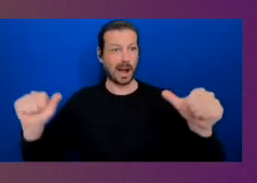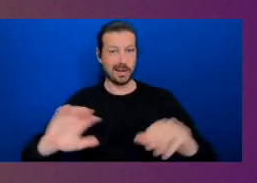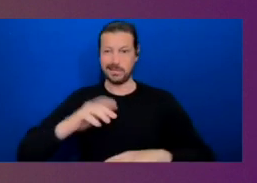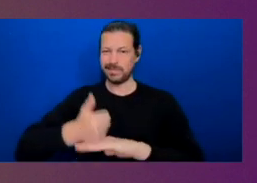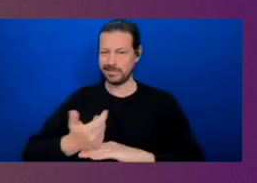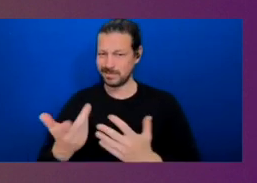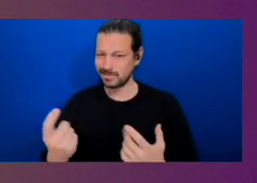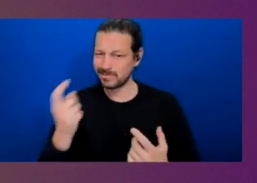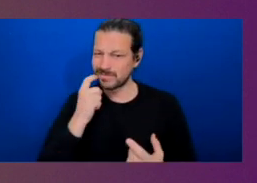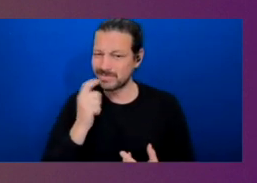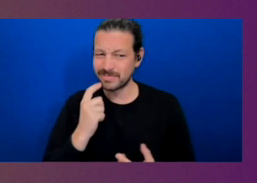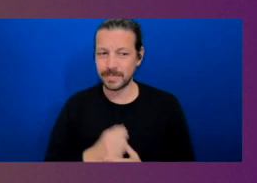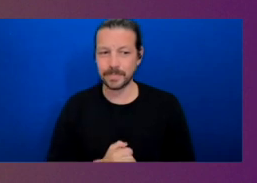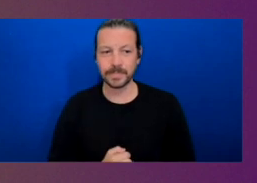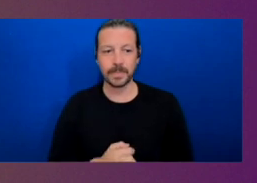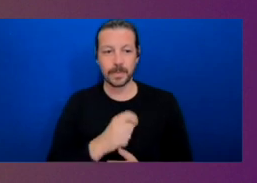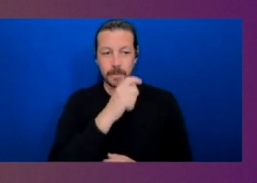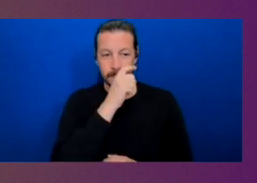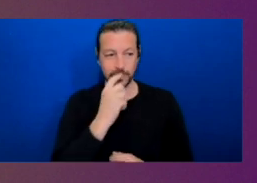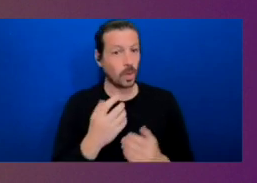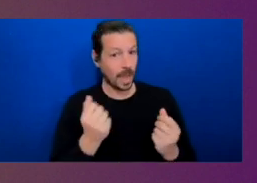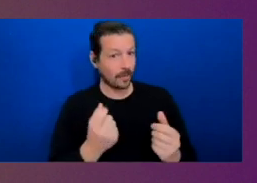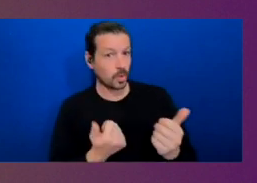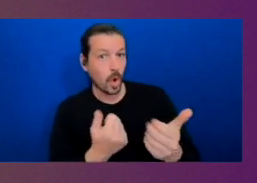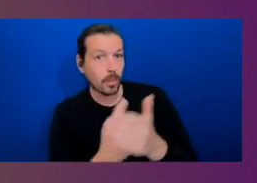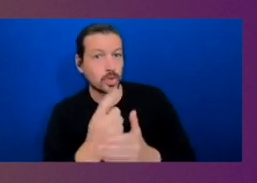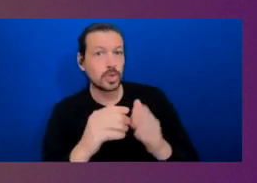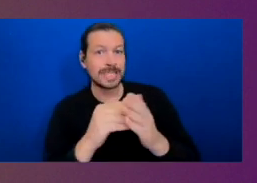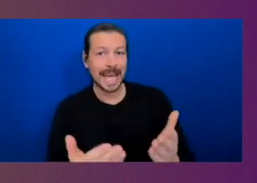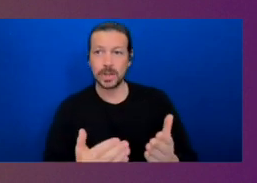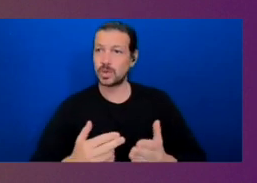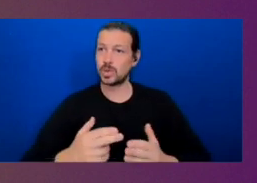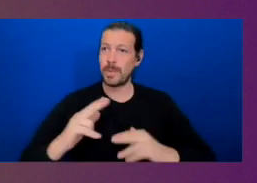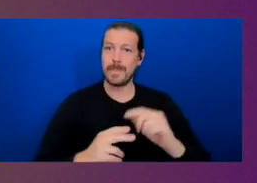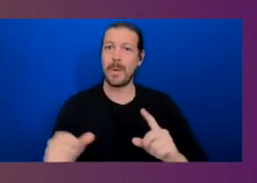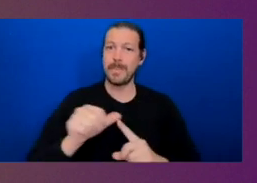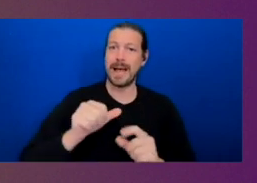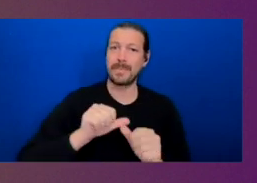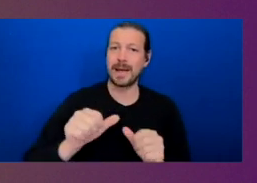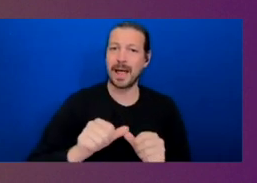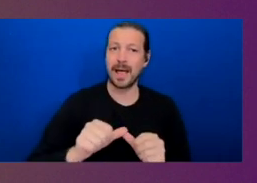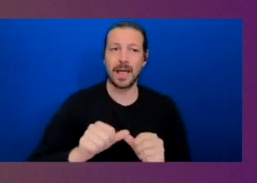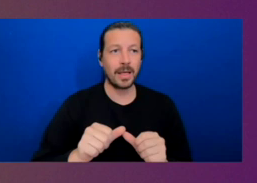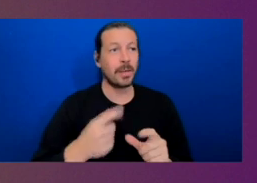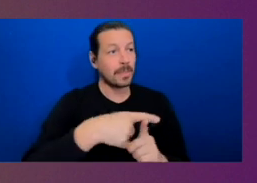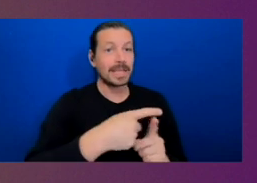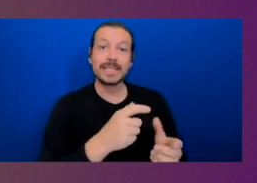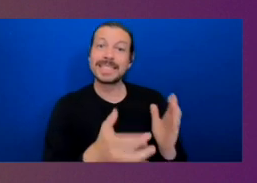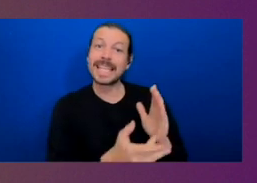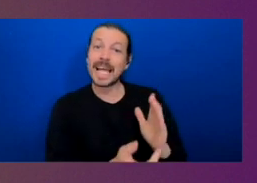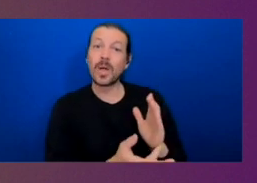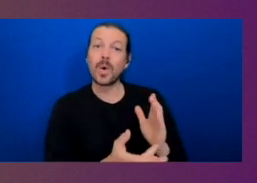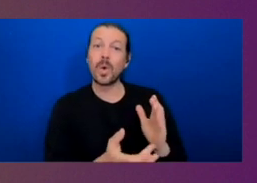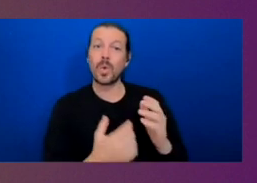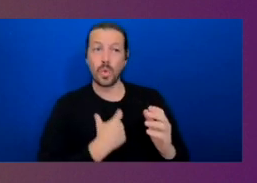back better and to give more opportunities in employment, particularly in technical roles, to people with disability? Chris,